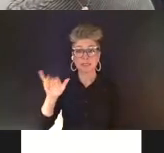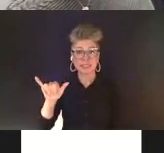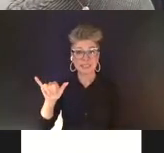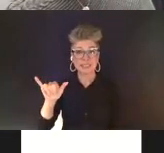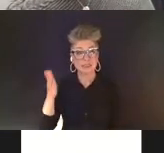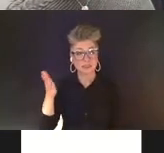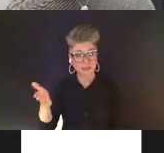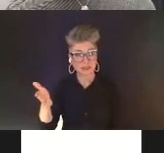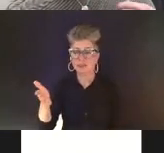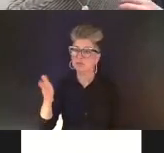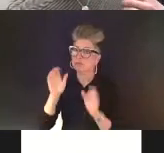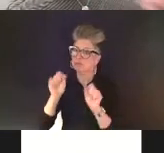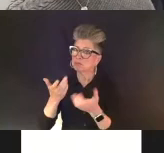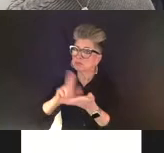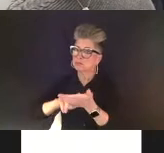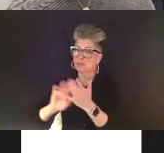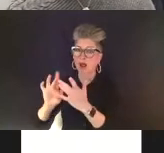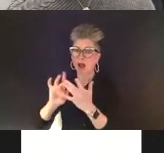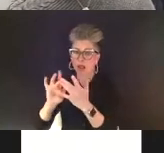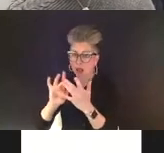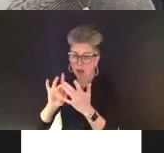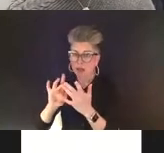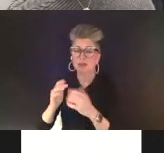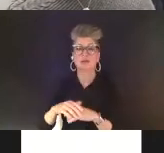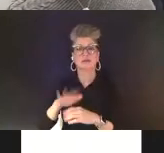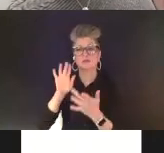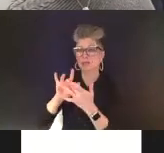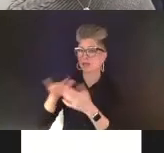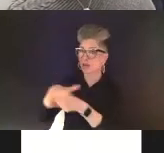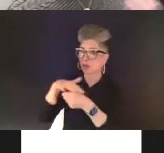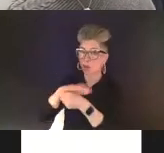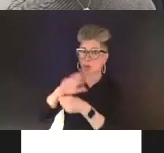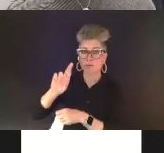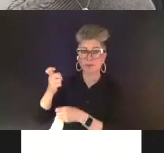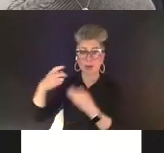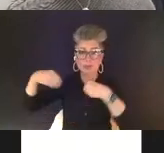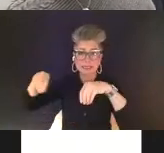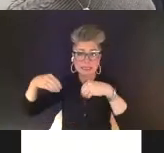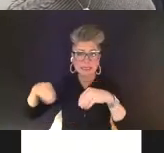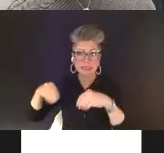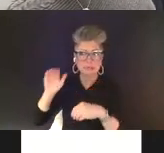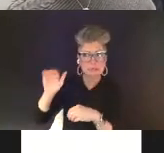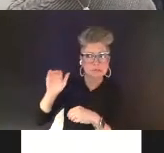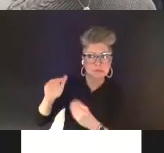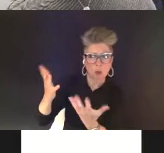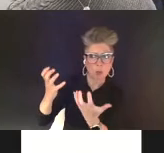occurs online, but you can certainly contact your local pharmacy and say, I really need a vaccine. How do I get this